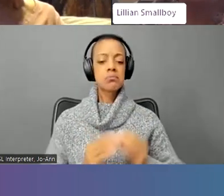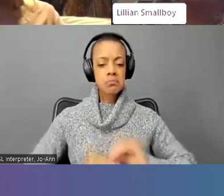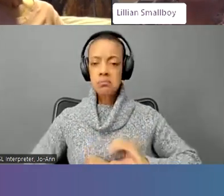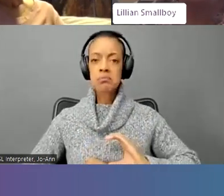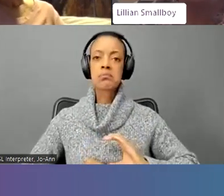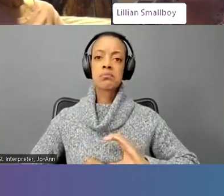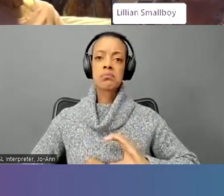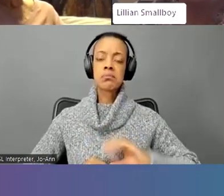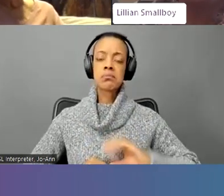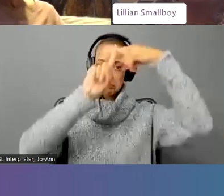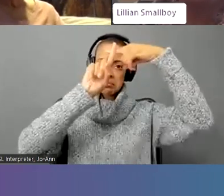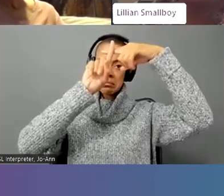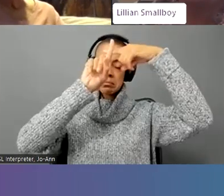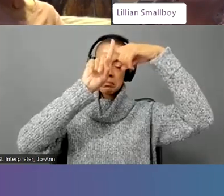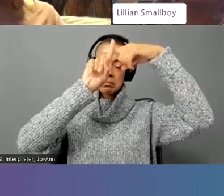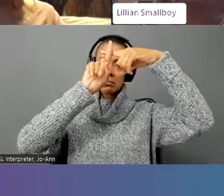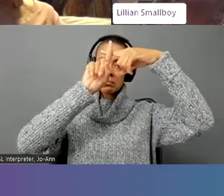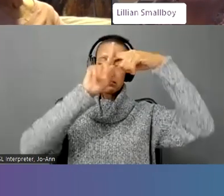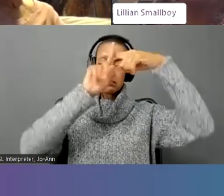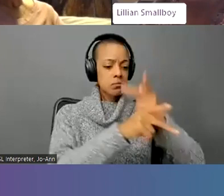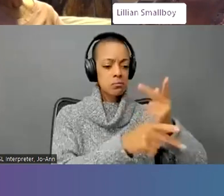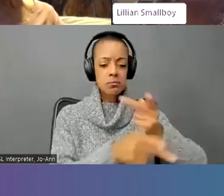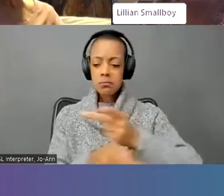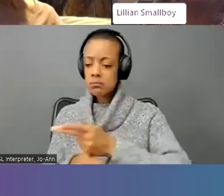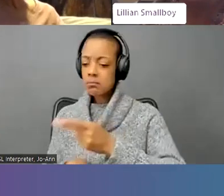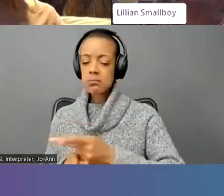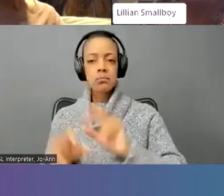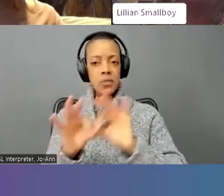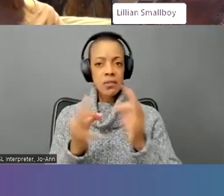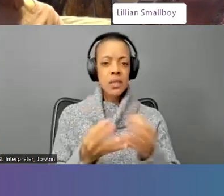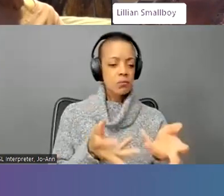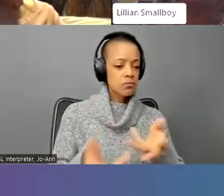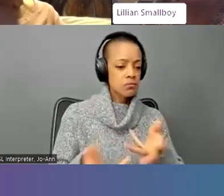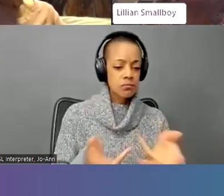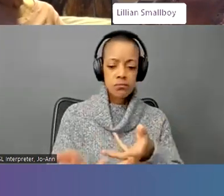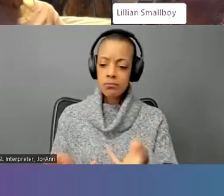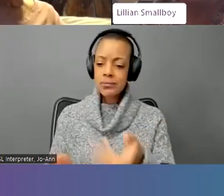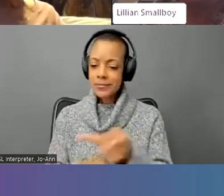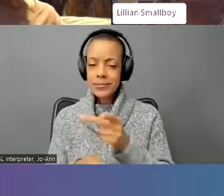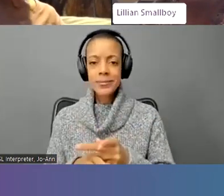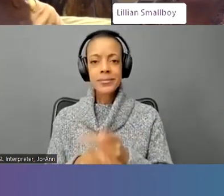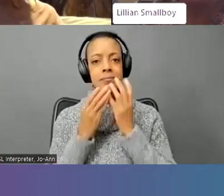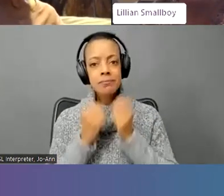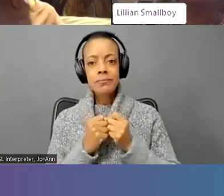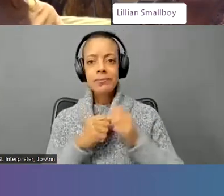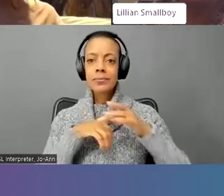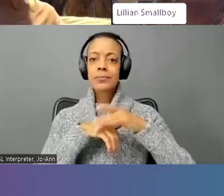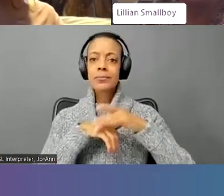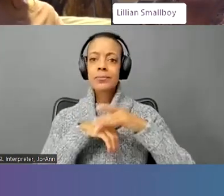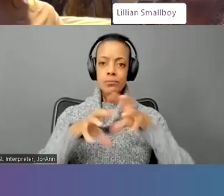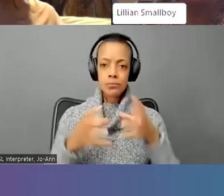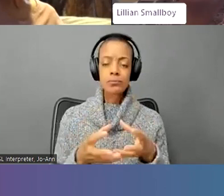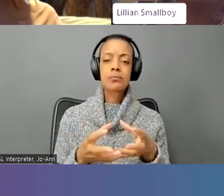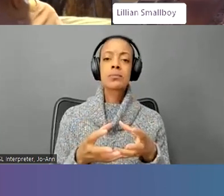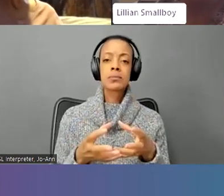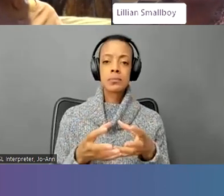good-mindedness, and that we look after our families, that we look after the earth, and that we look after, you know, all